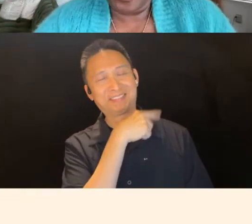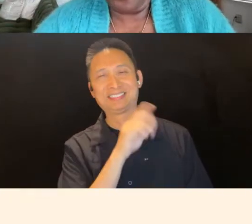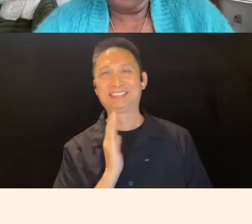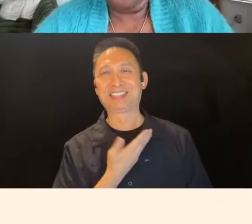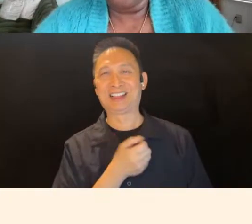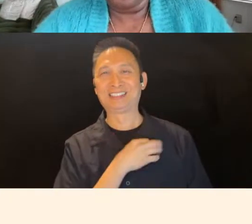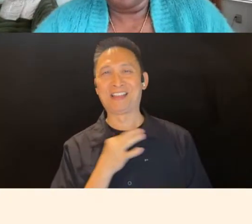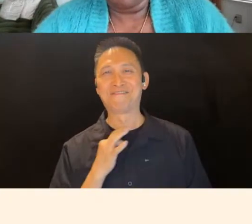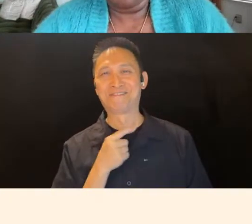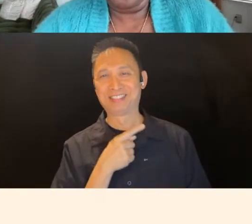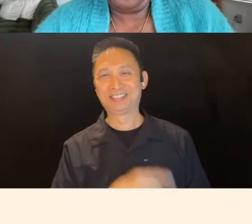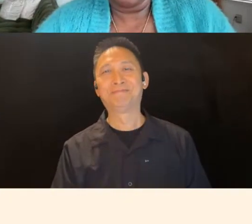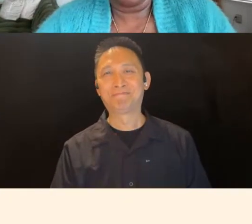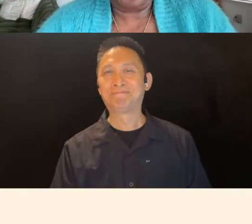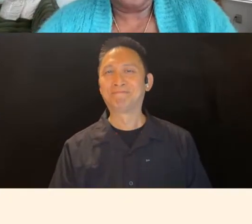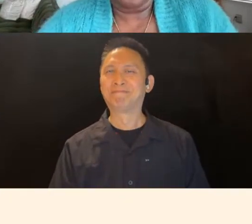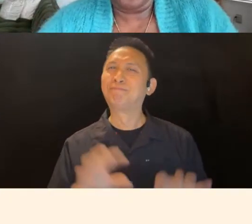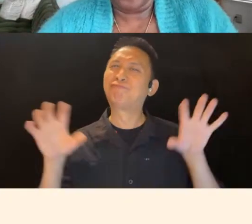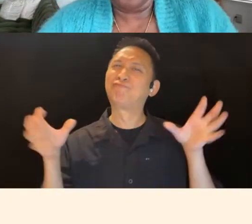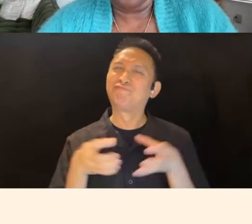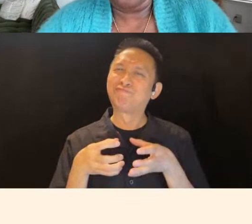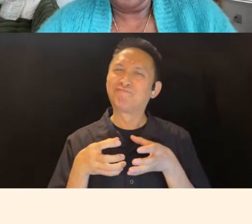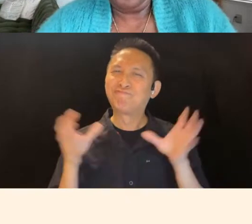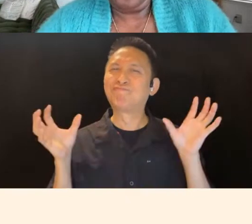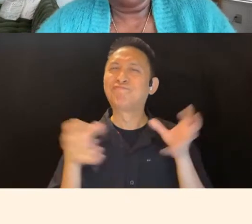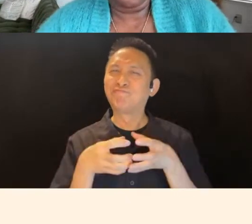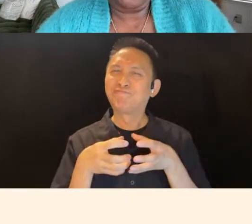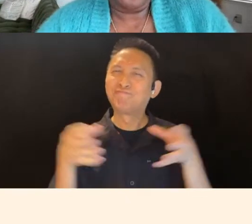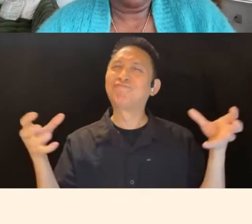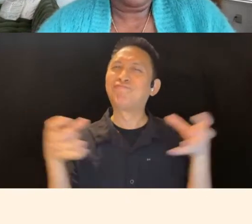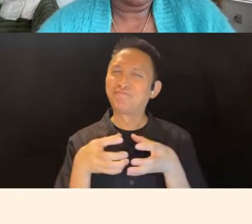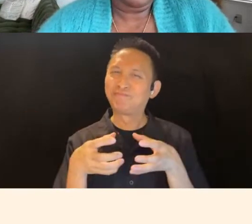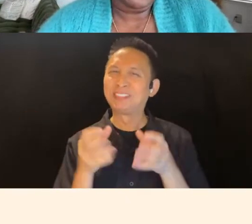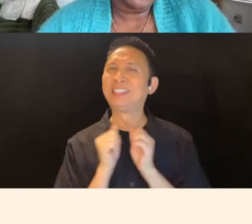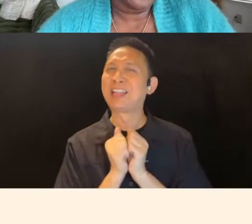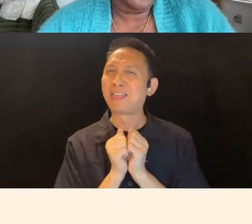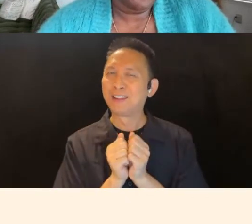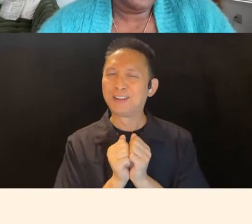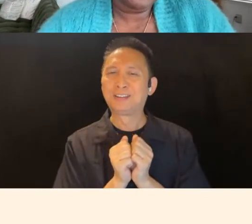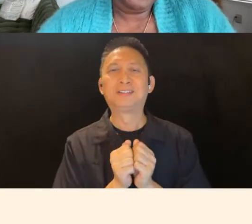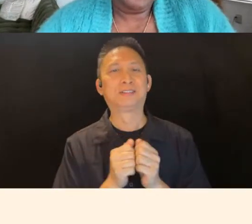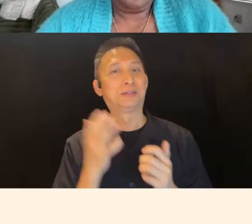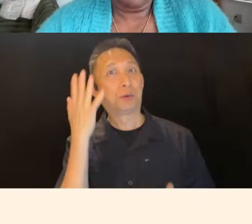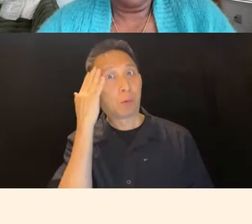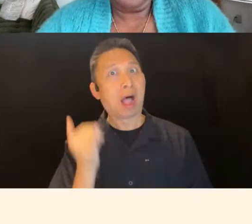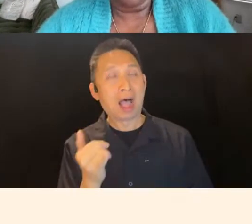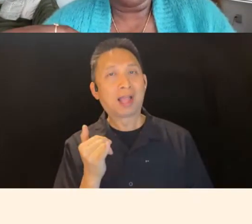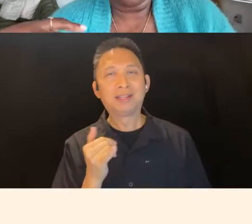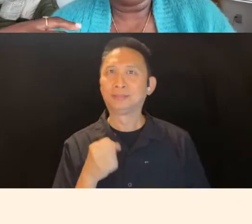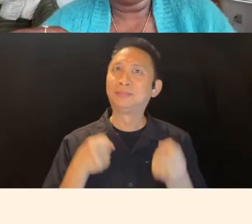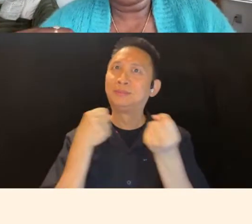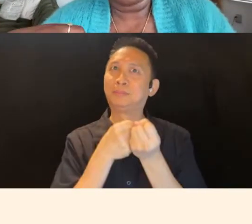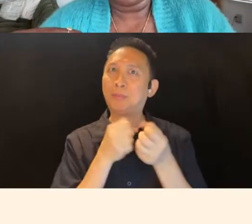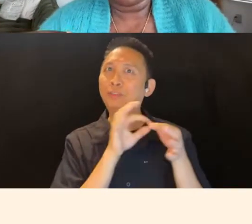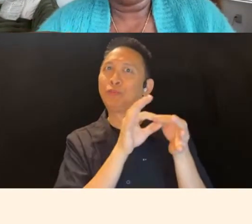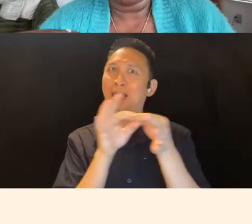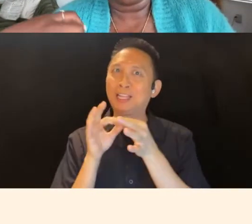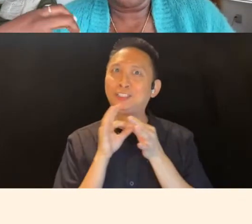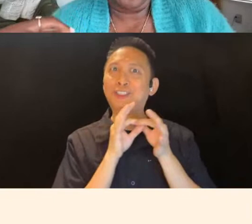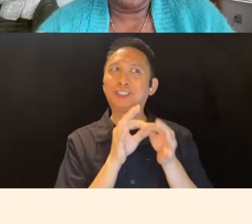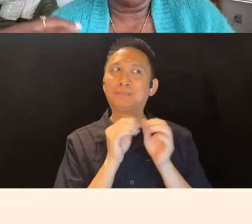to gather in space together to reinforce the relationships that are